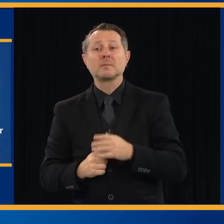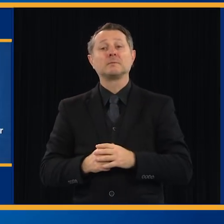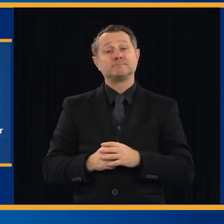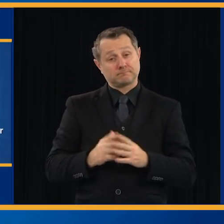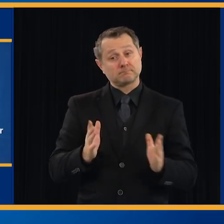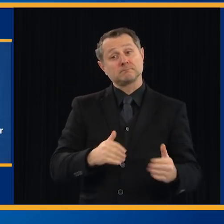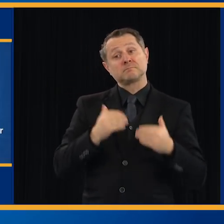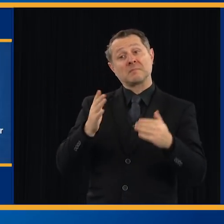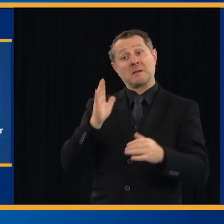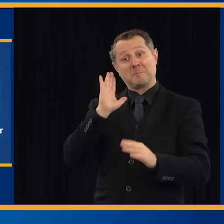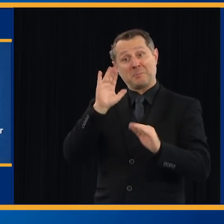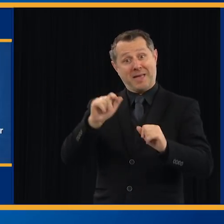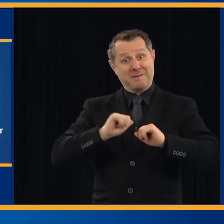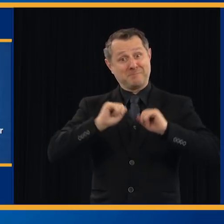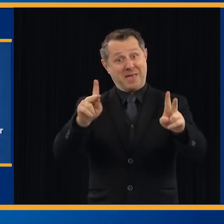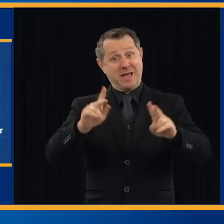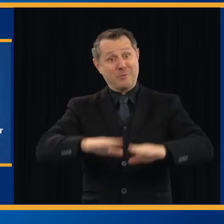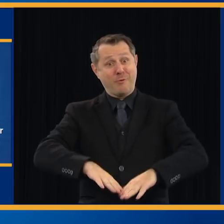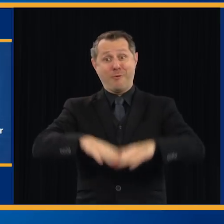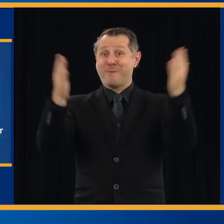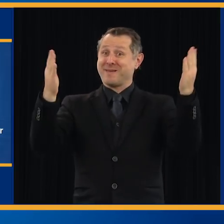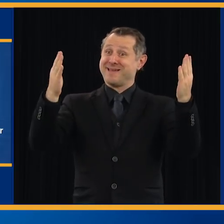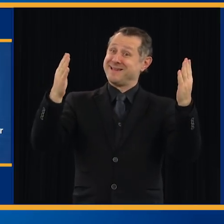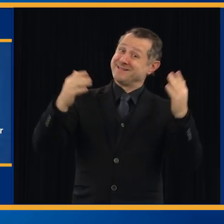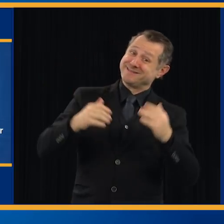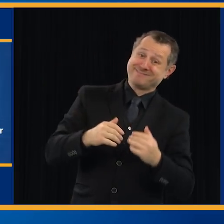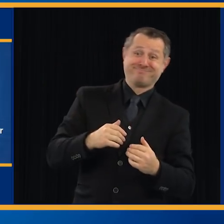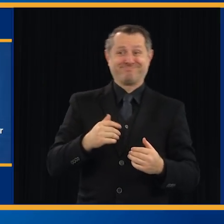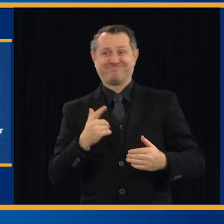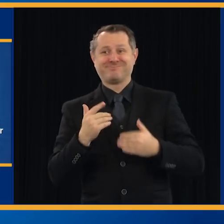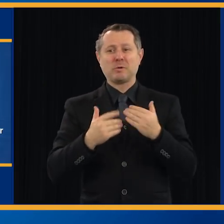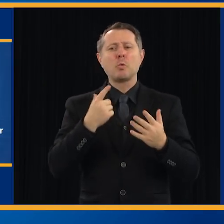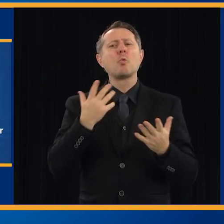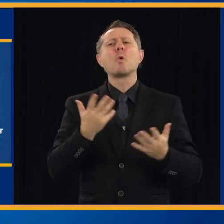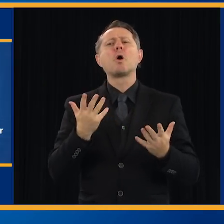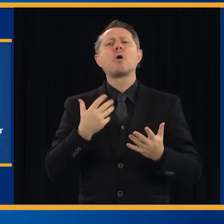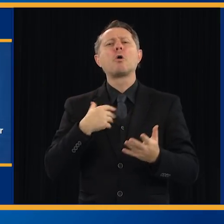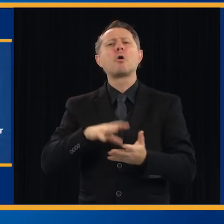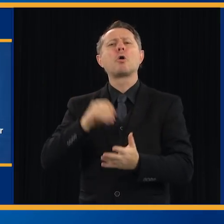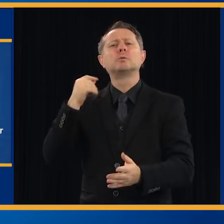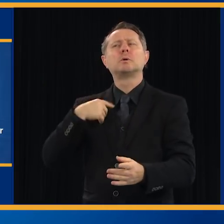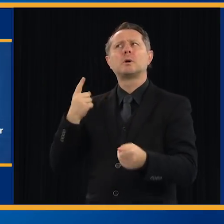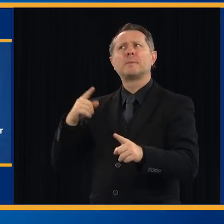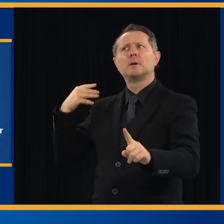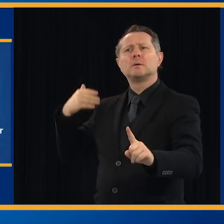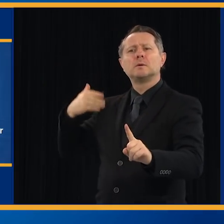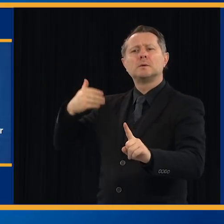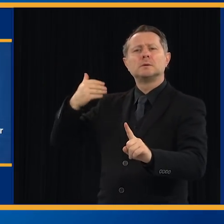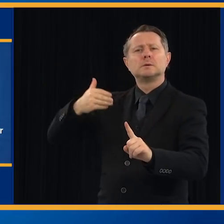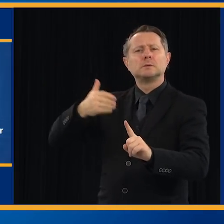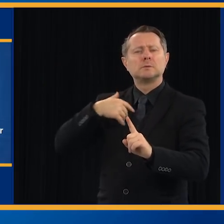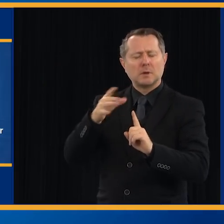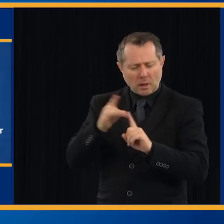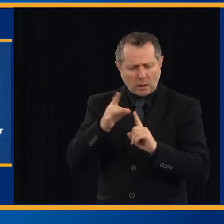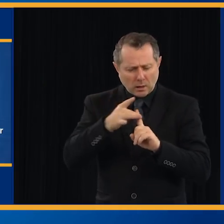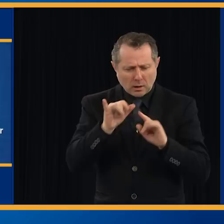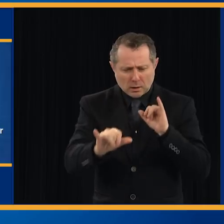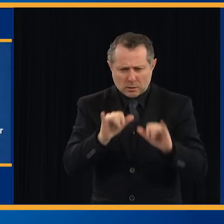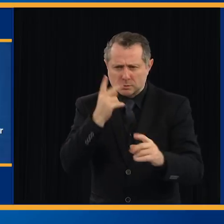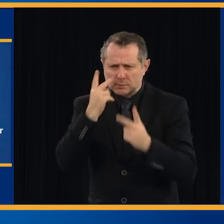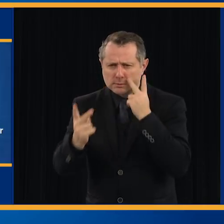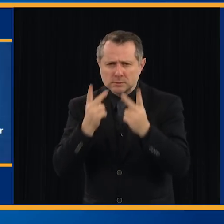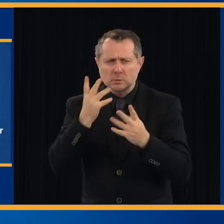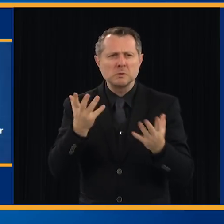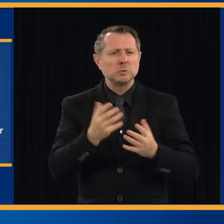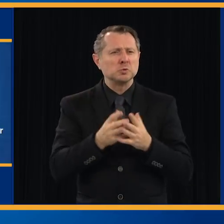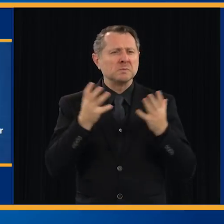talk about not just rebuilding, but let's learn from this horrific experience. And let's take